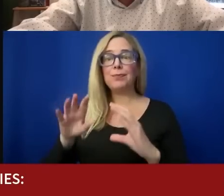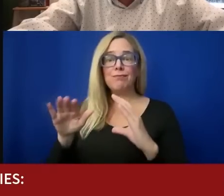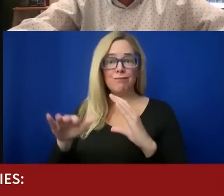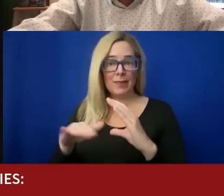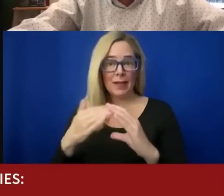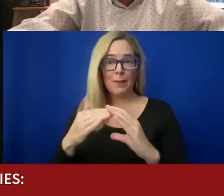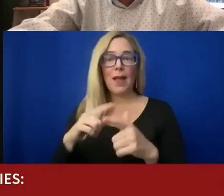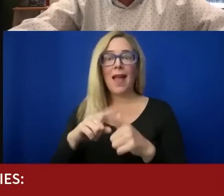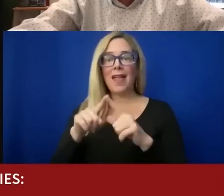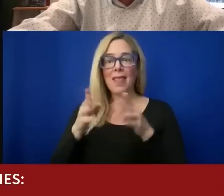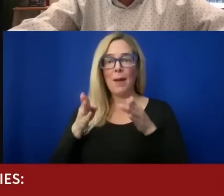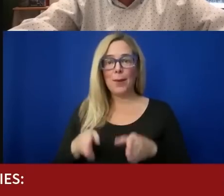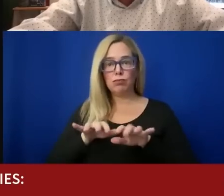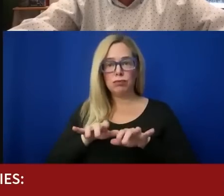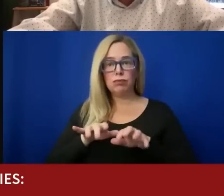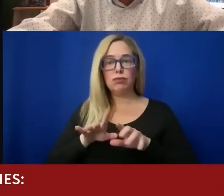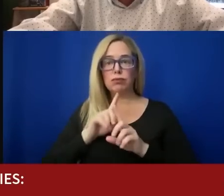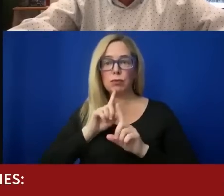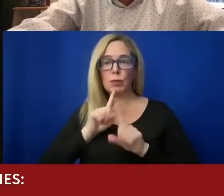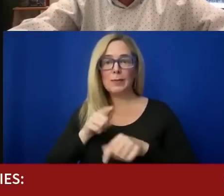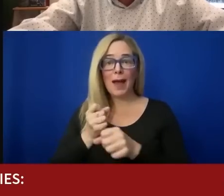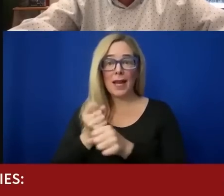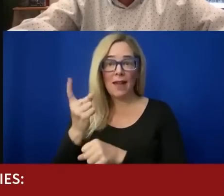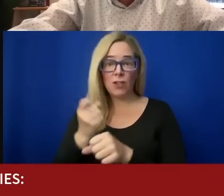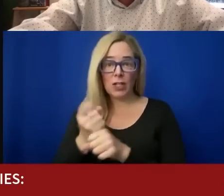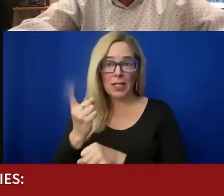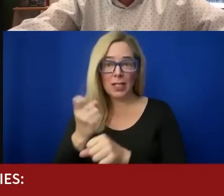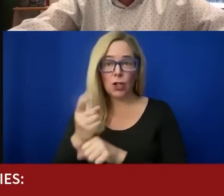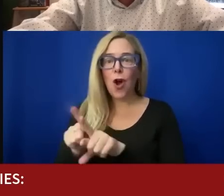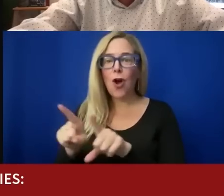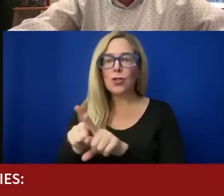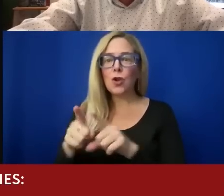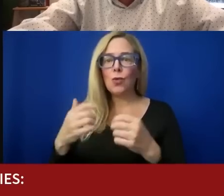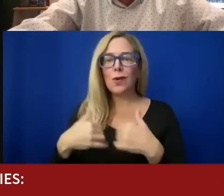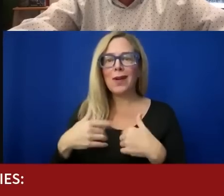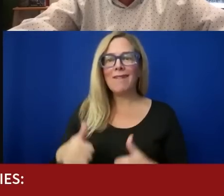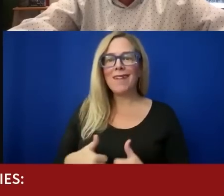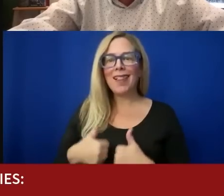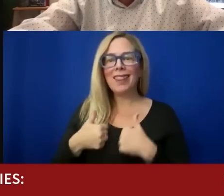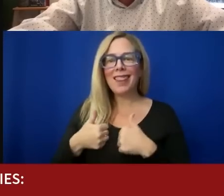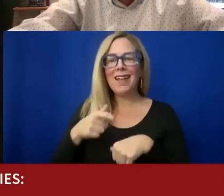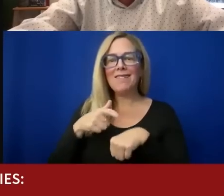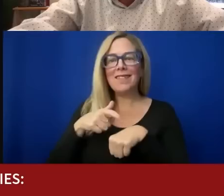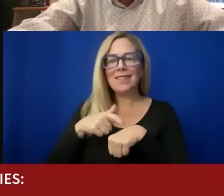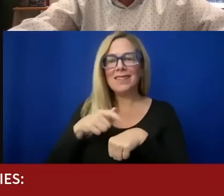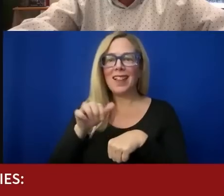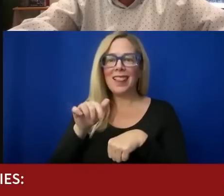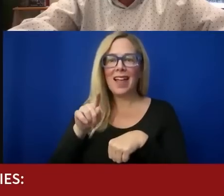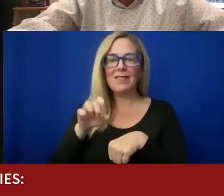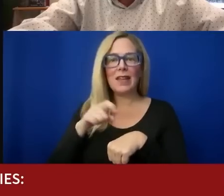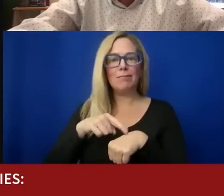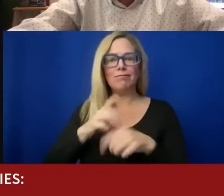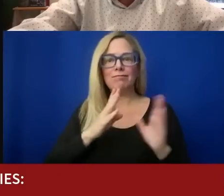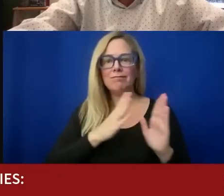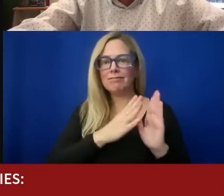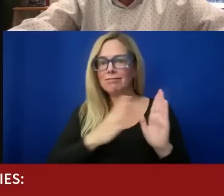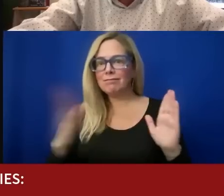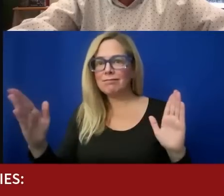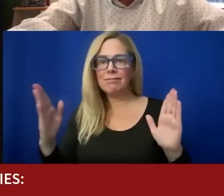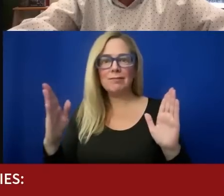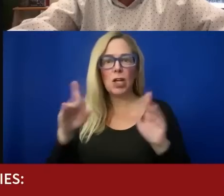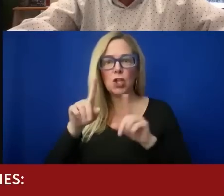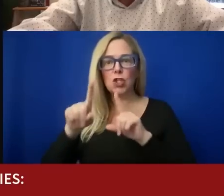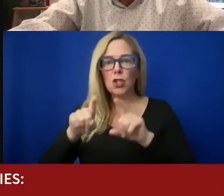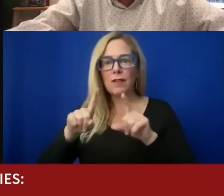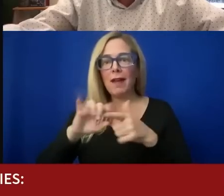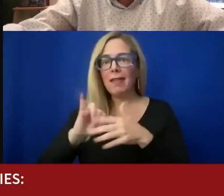are asked to complete it every year. There's also a lifetime survey, which evaluates a variety of social, physical, mental, as